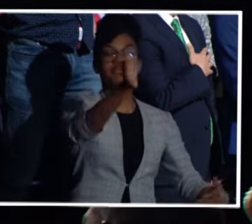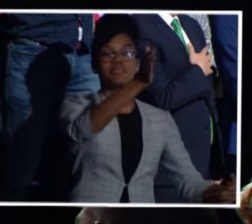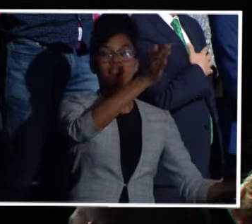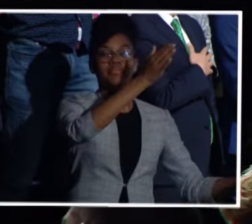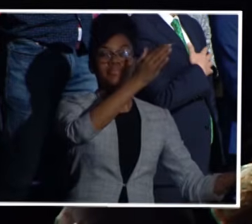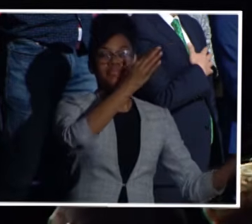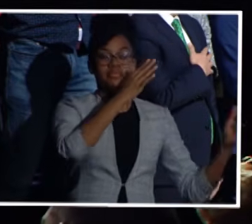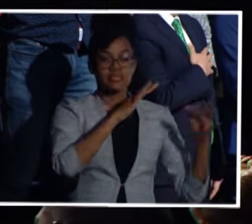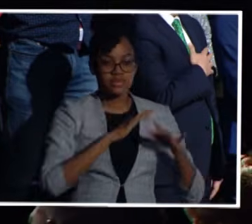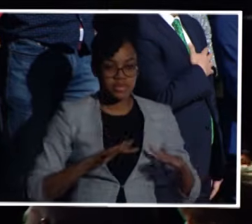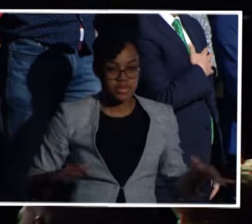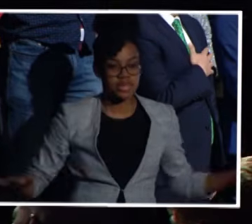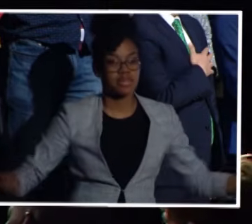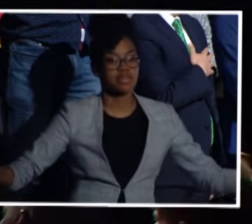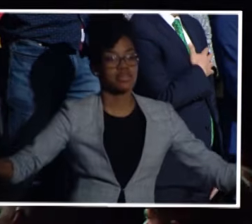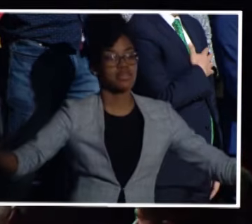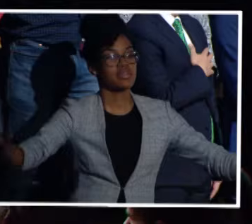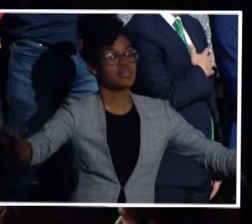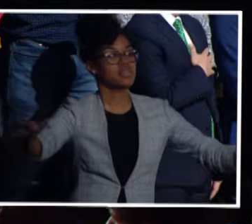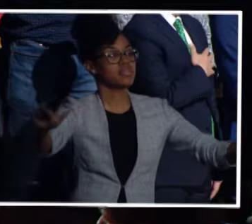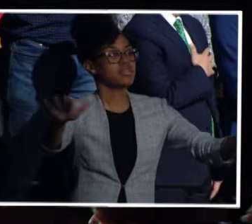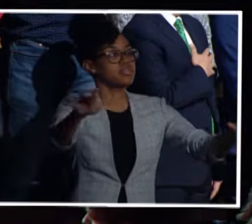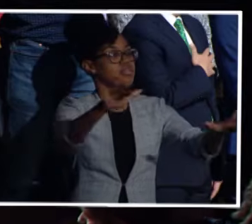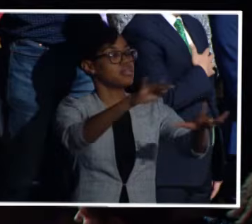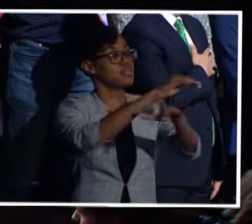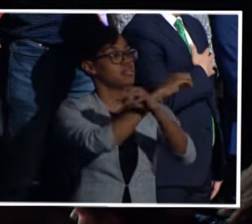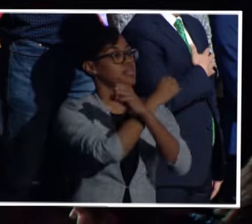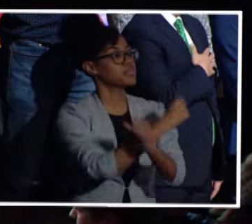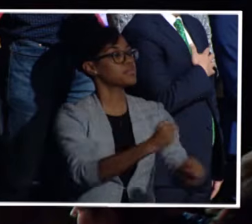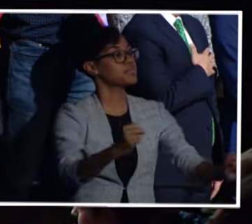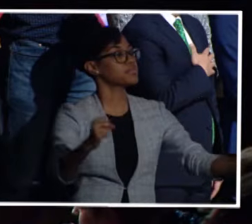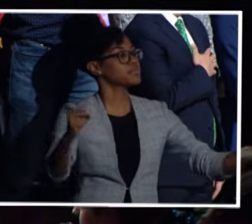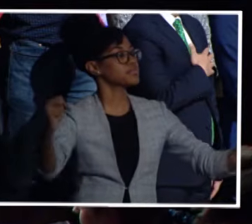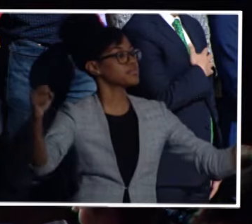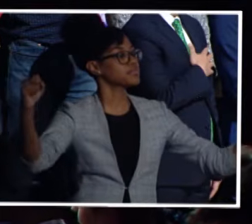wave o'er the land of the